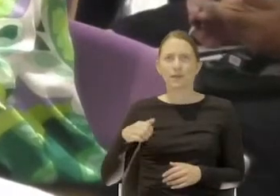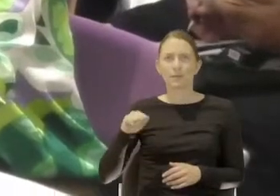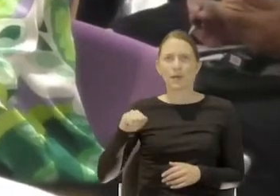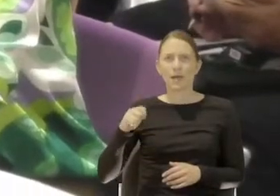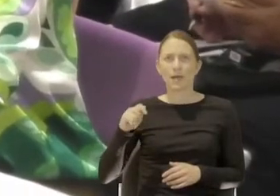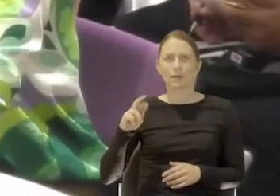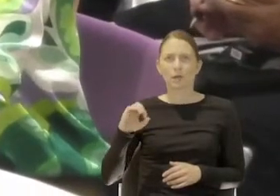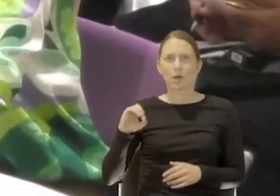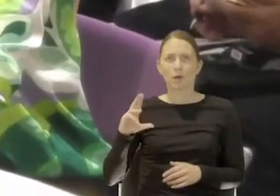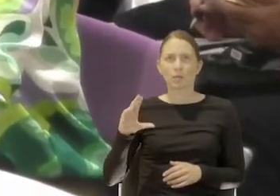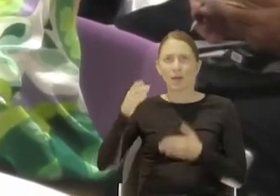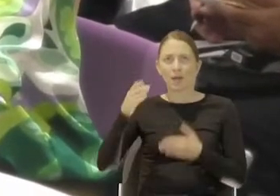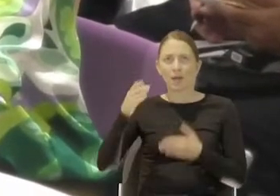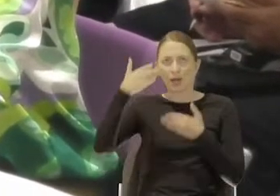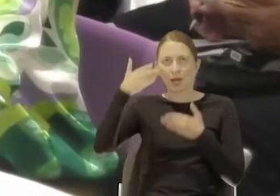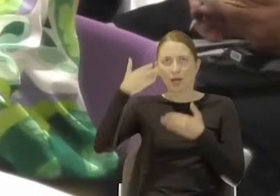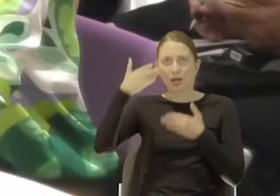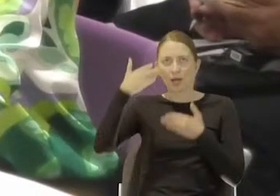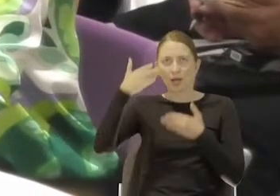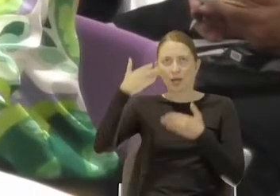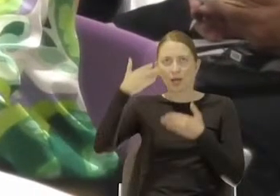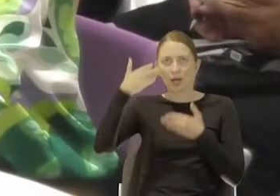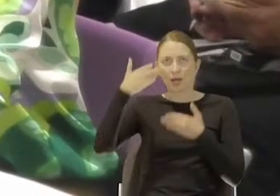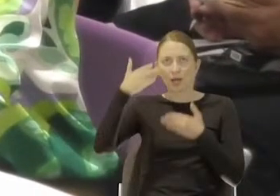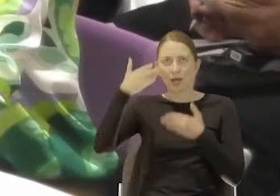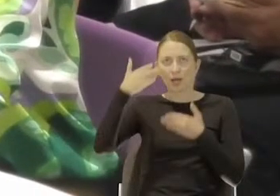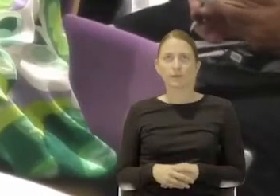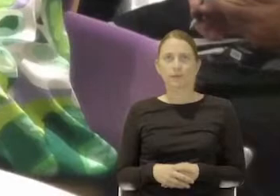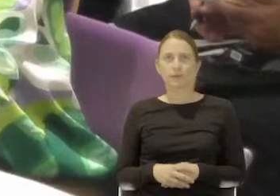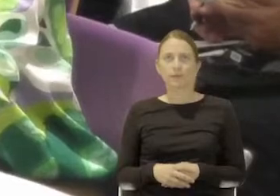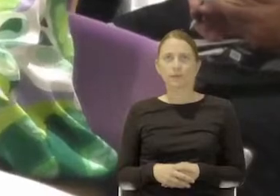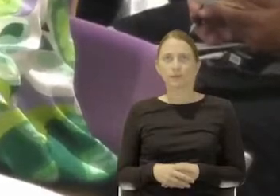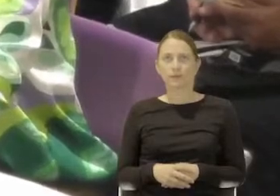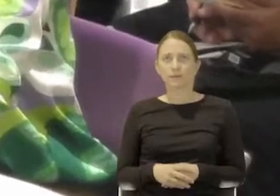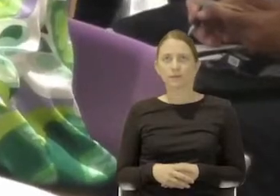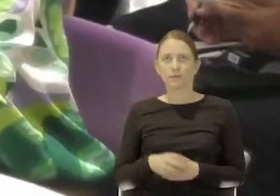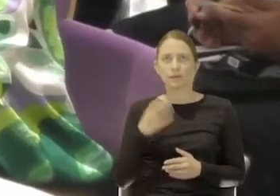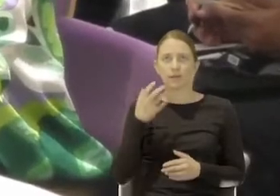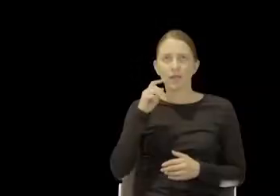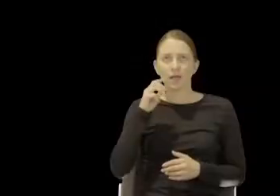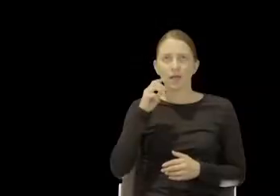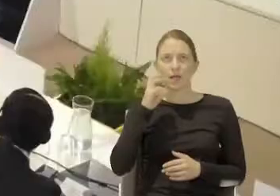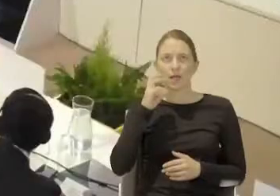Director General of Local Government in the Ministry of Interior.